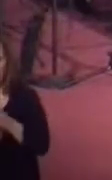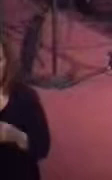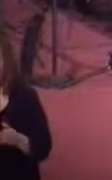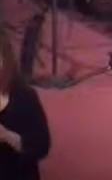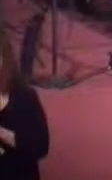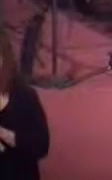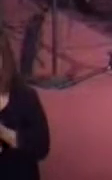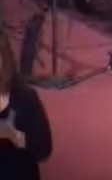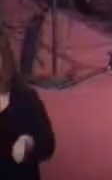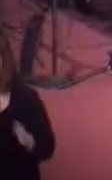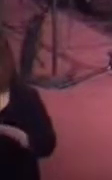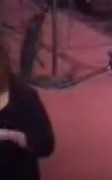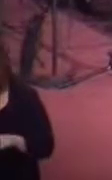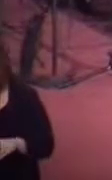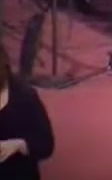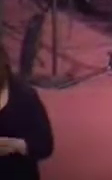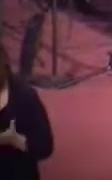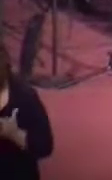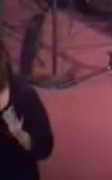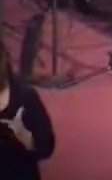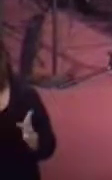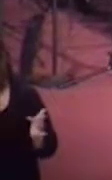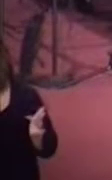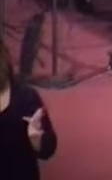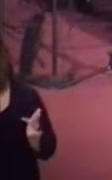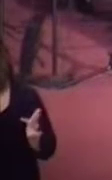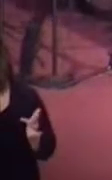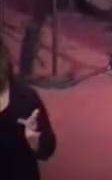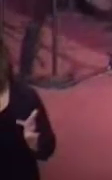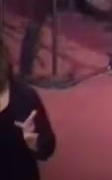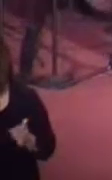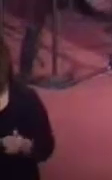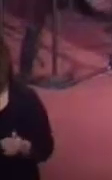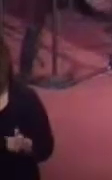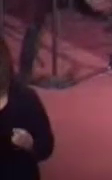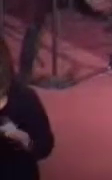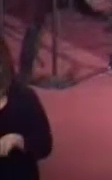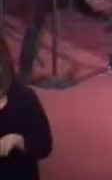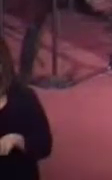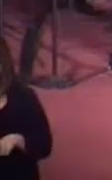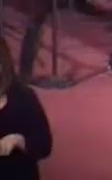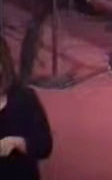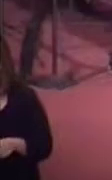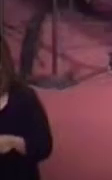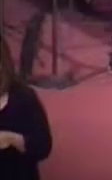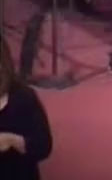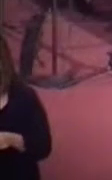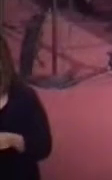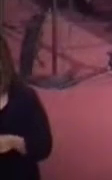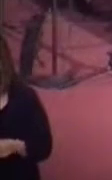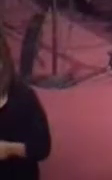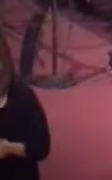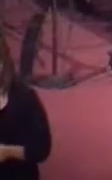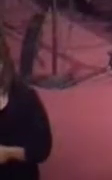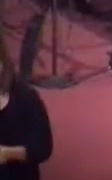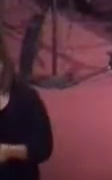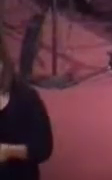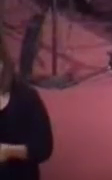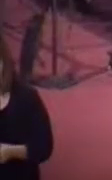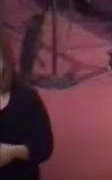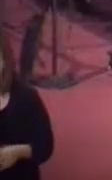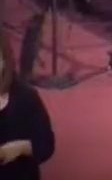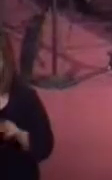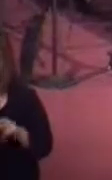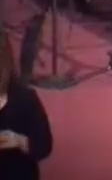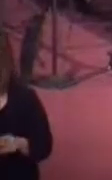have died for the glory of God. And so look what happens. Remember that proverb we read about the one who plots wicked schemes